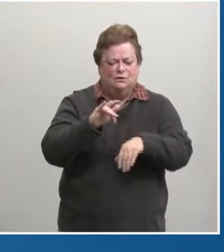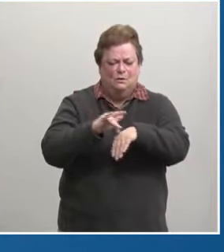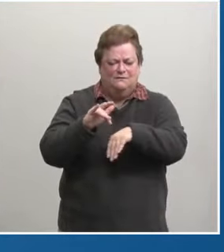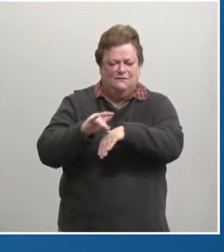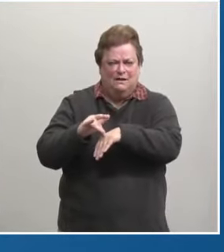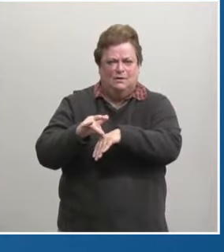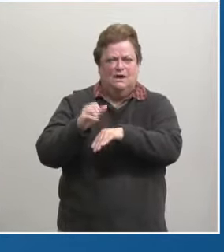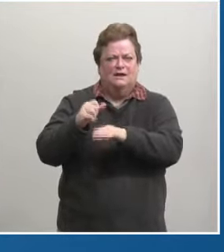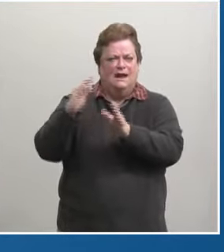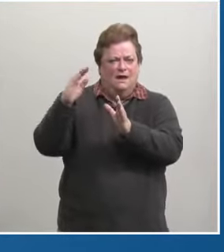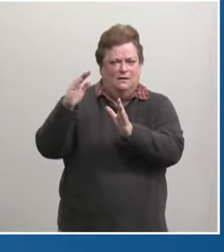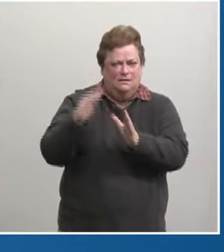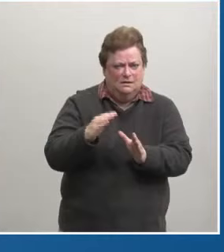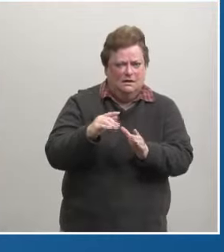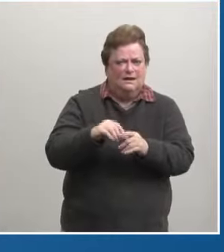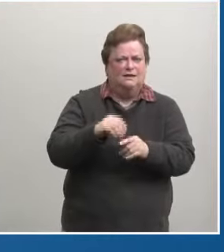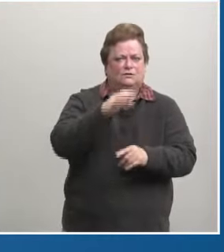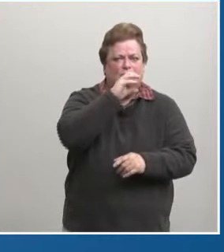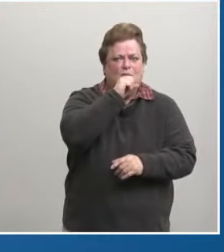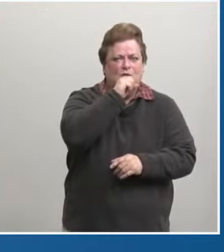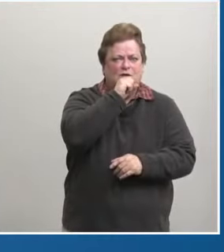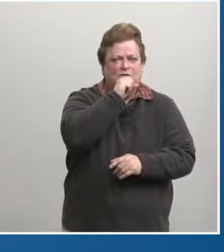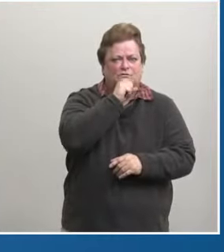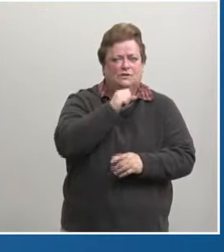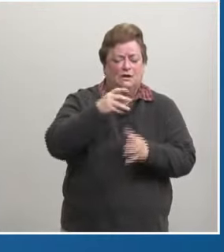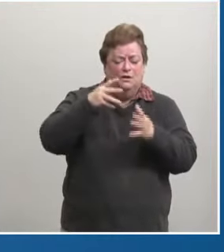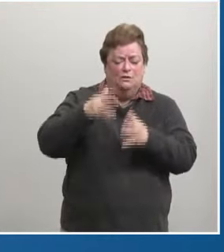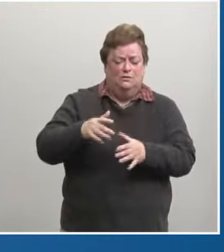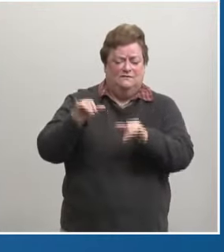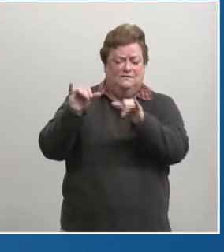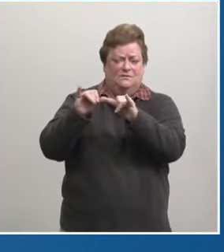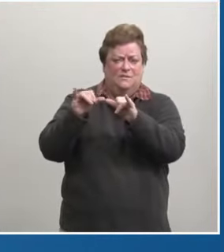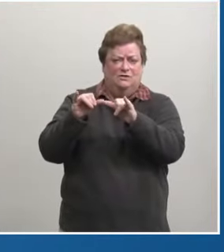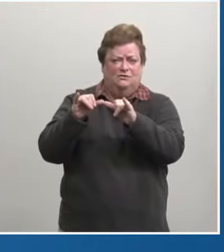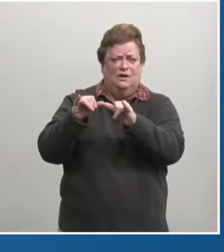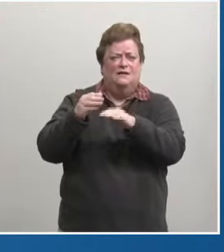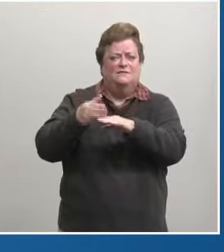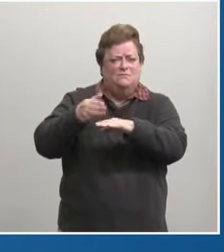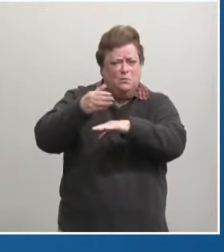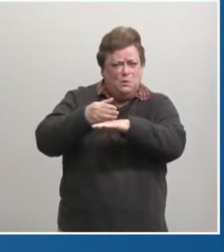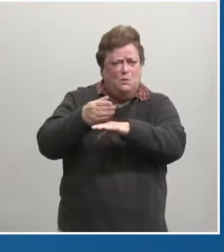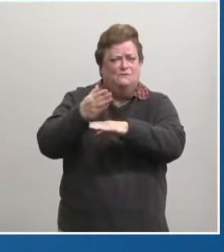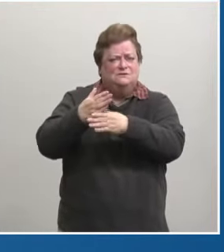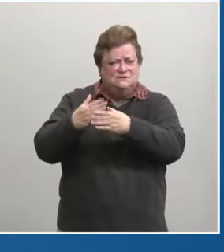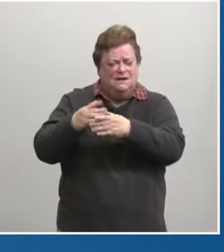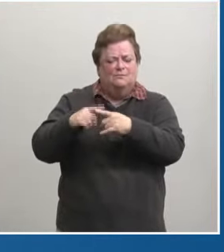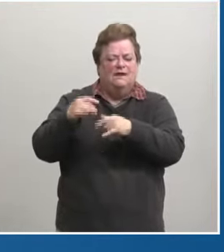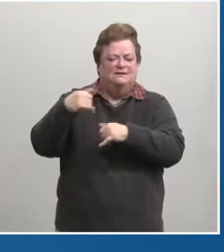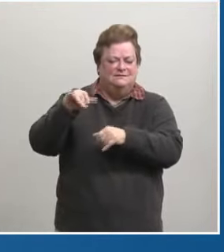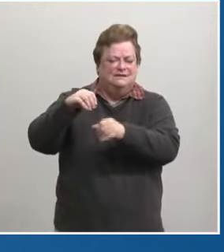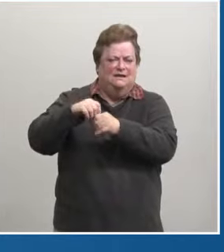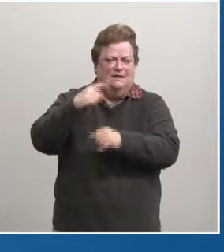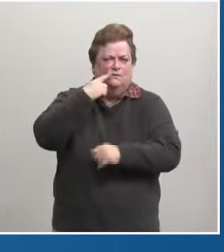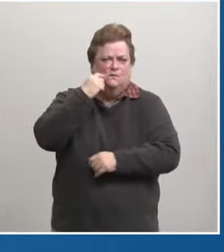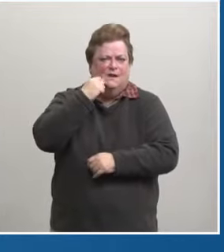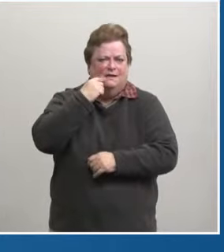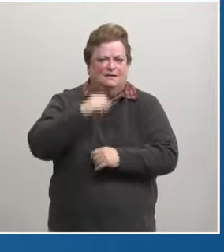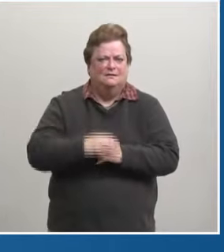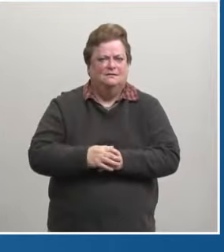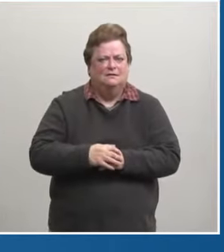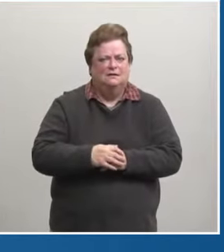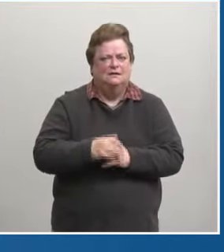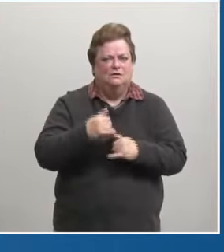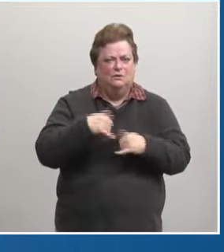availability have moved further down into orange. The rest of the metrics have improved some, but still remain in red. You'll find